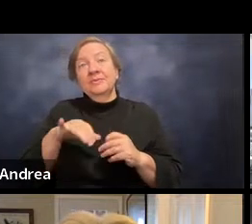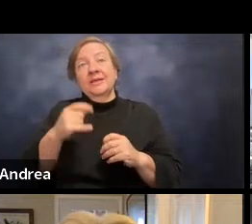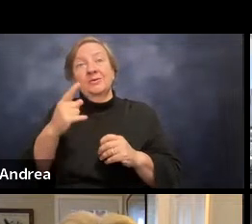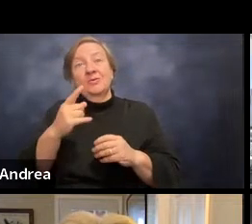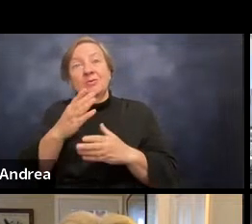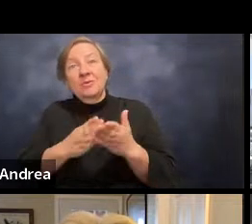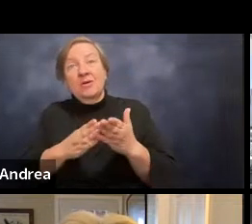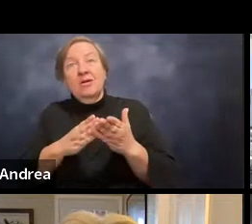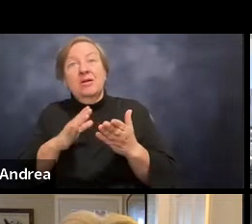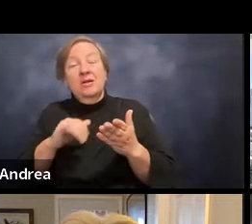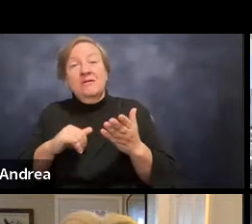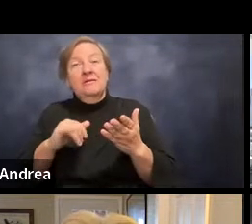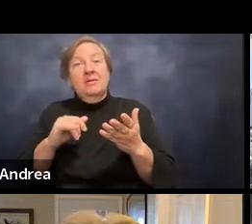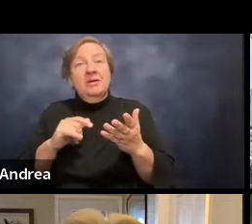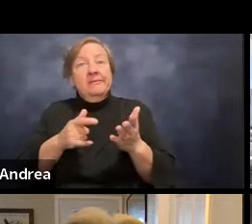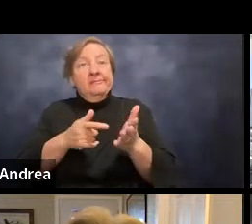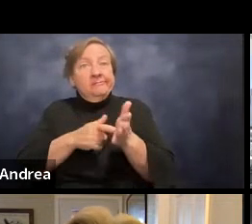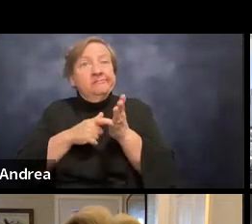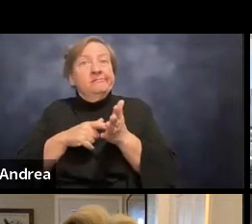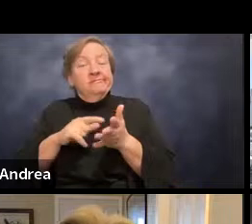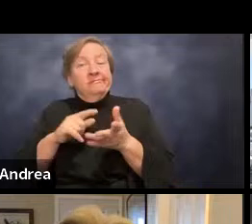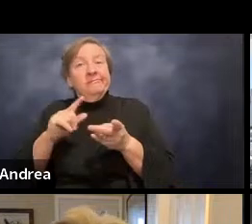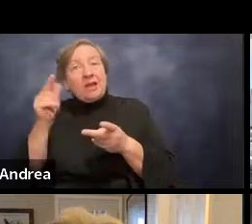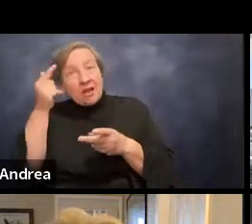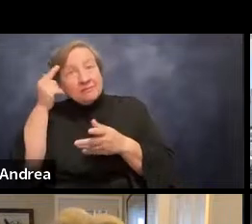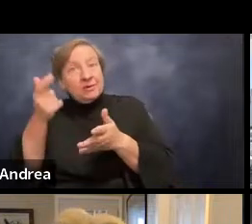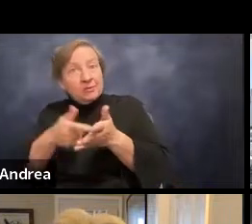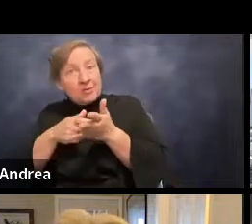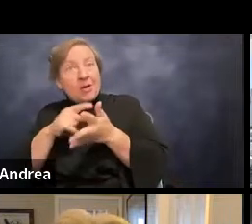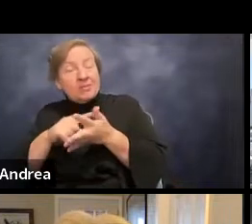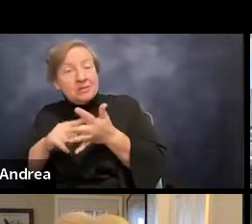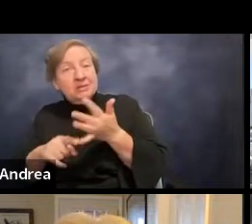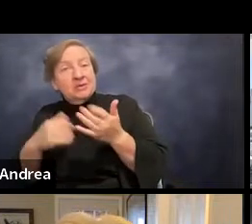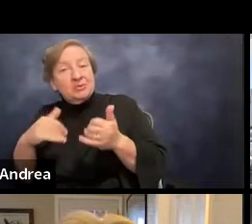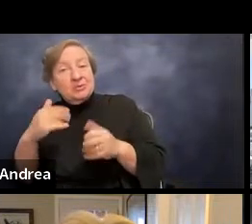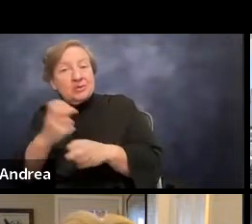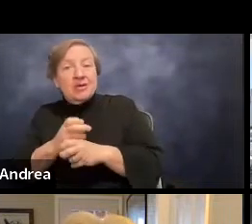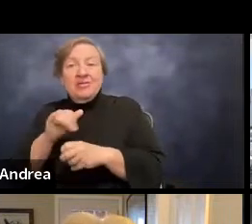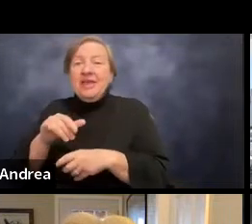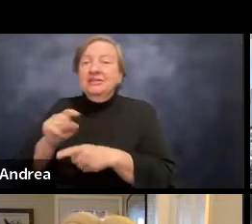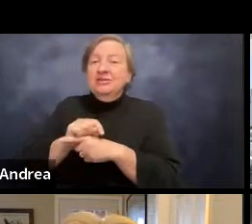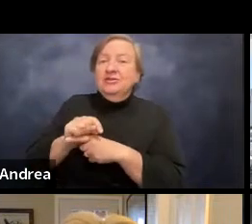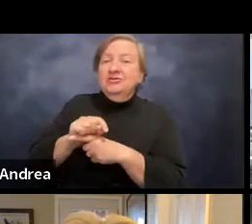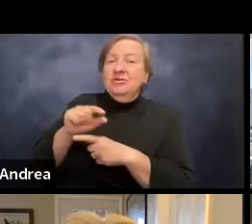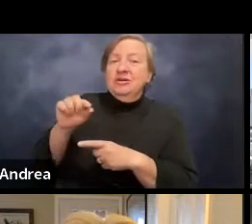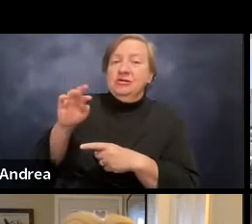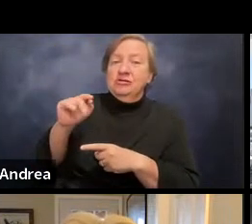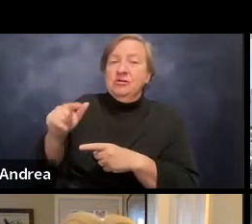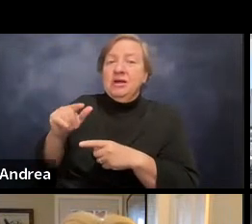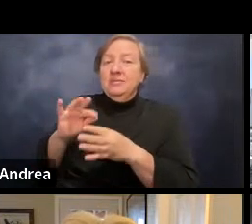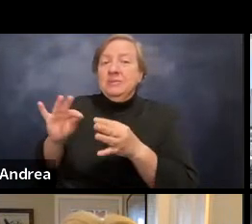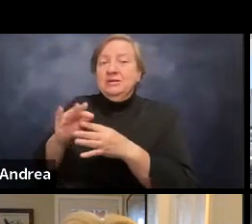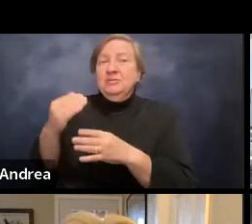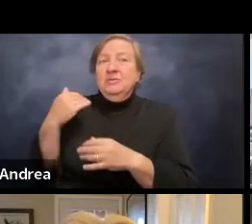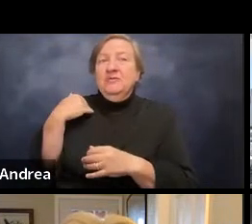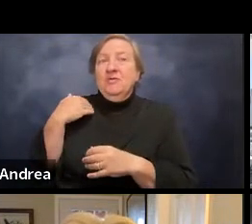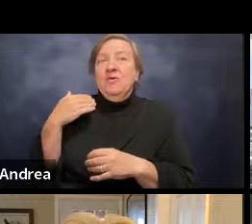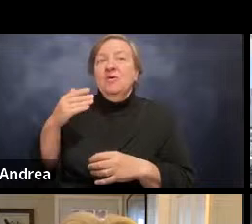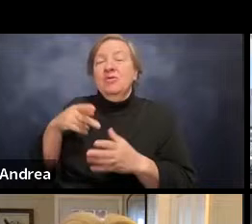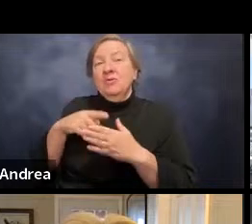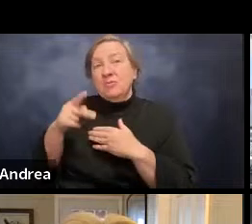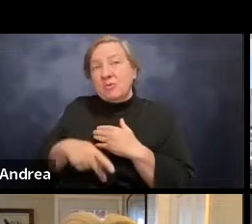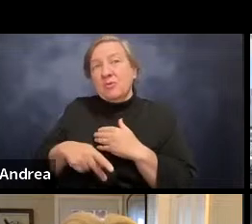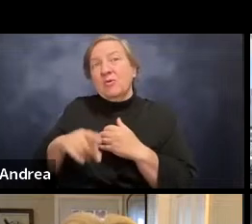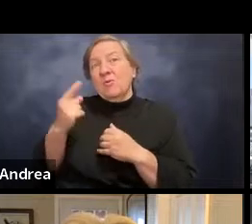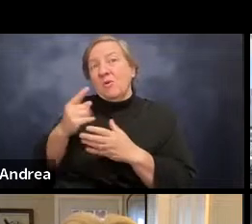of the bureaucracy. Right. That is. Yeah, Right. and that speaks to the training that Greg indicated earlier. The program, so that's one of the things